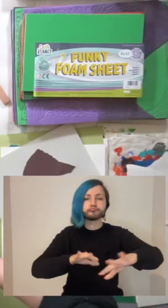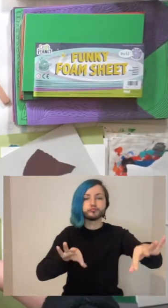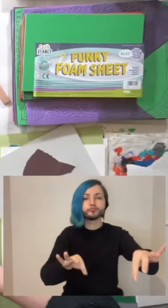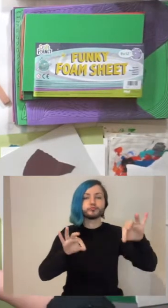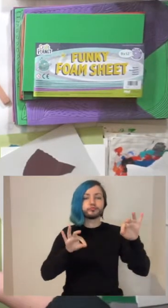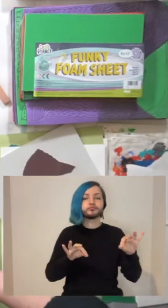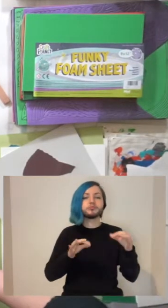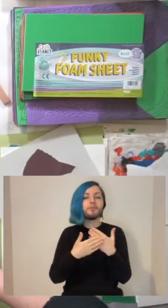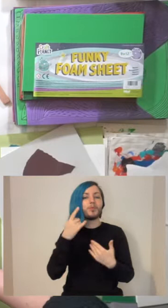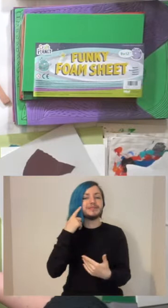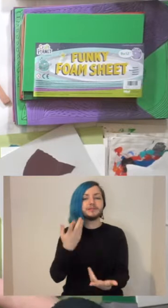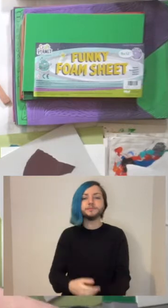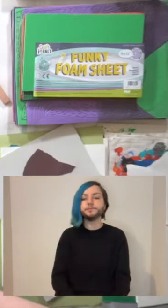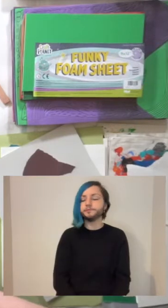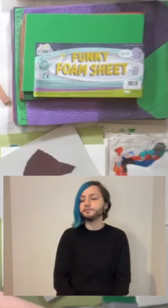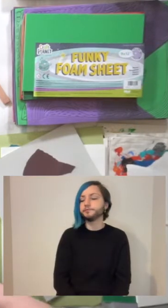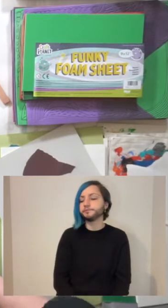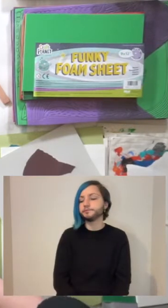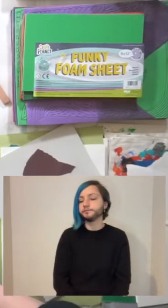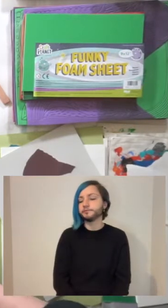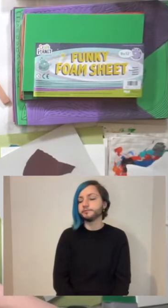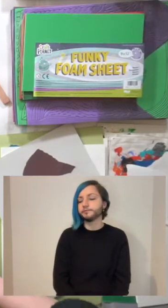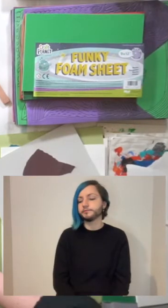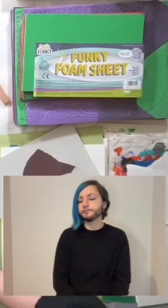the print in place,